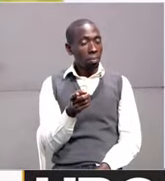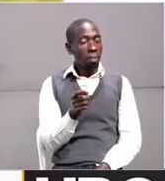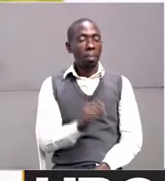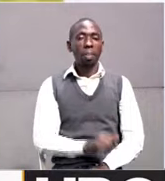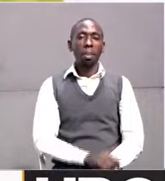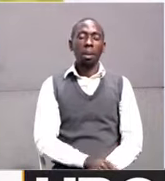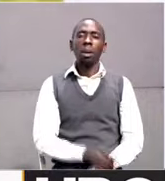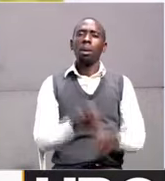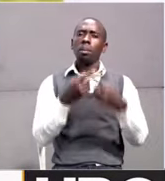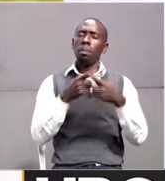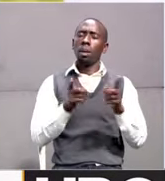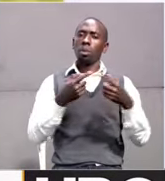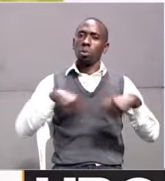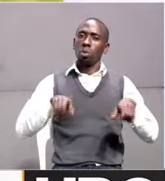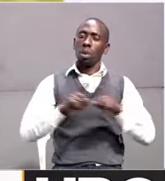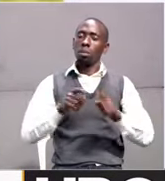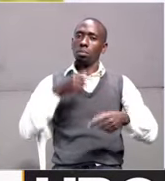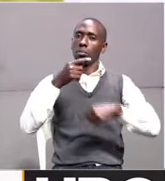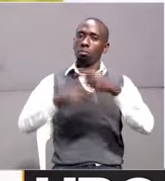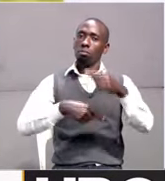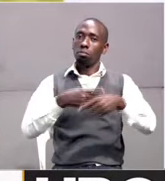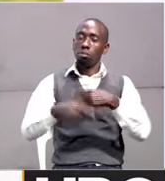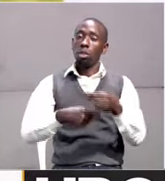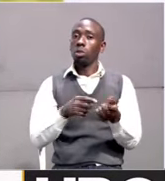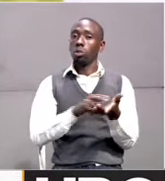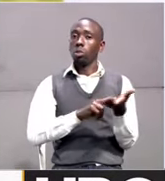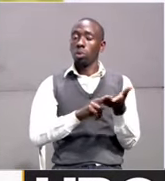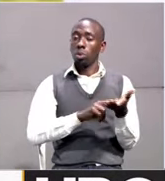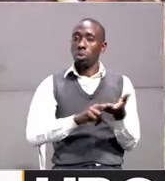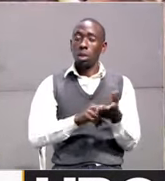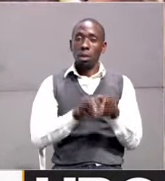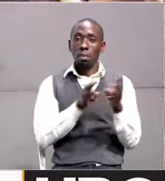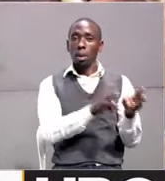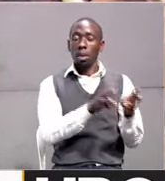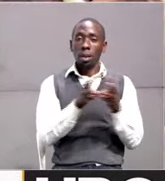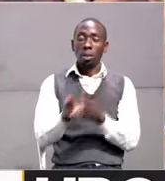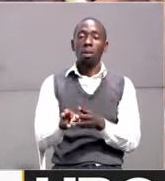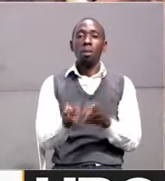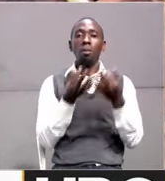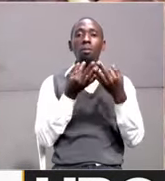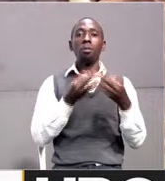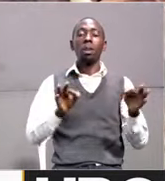But we are still using the method of free range.